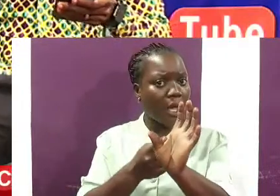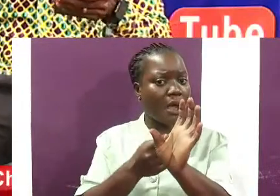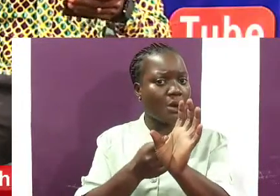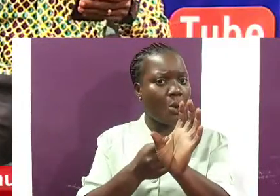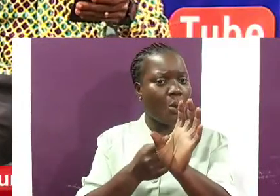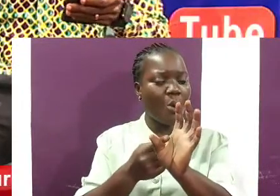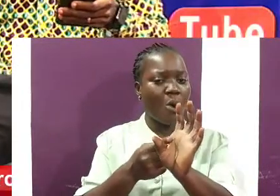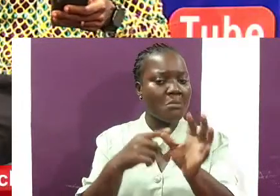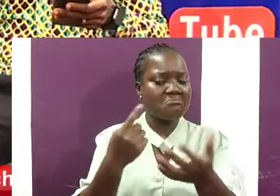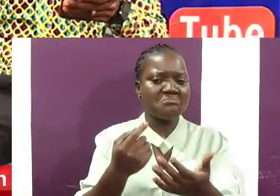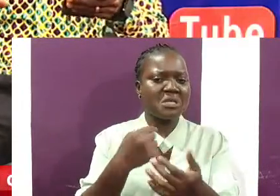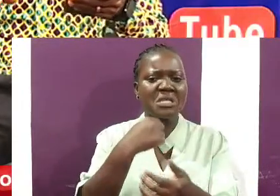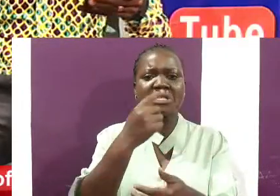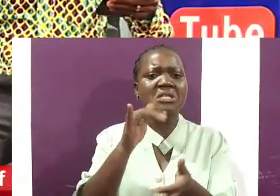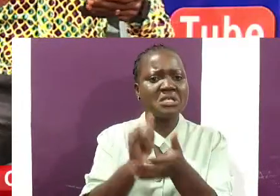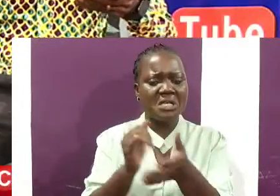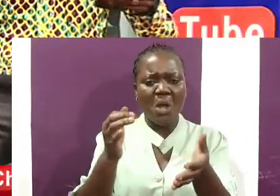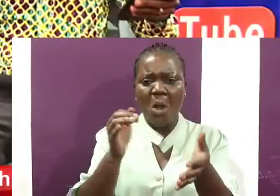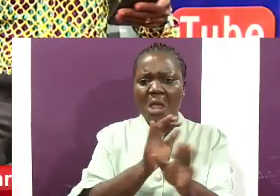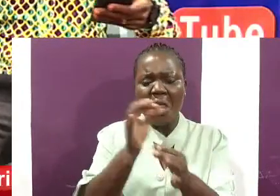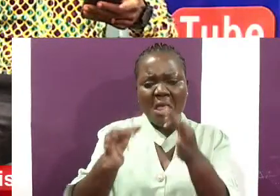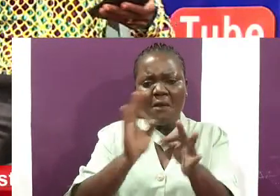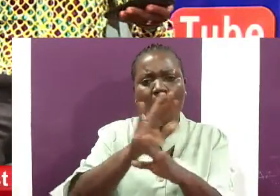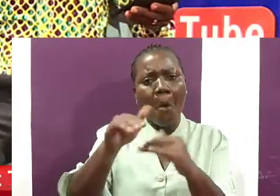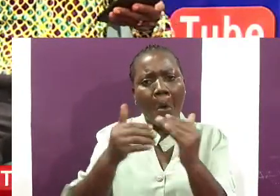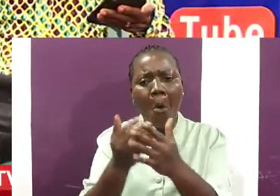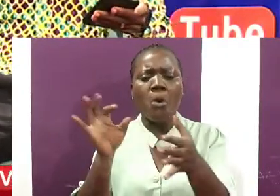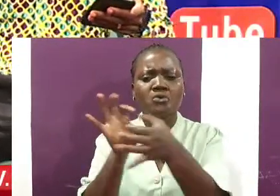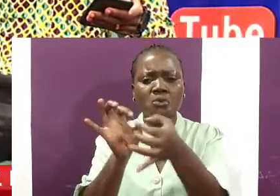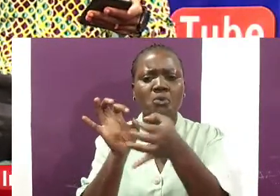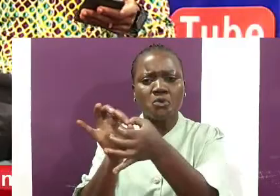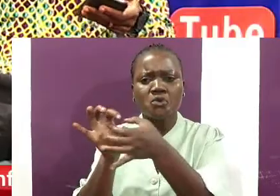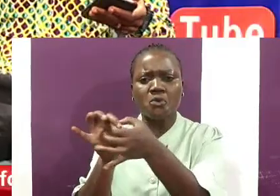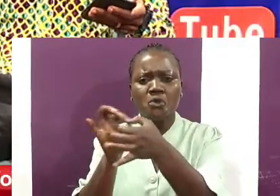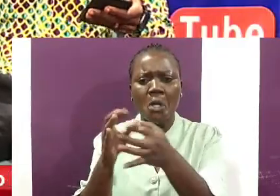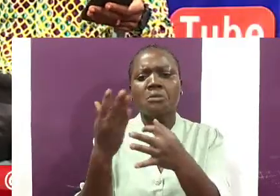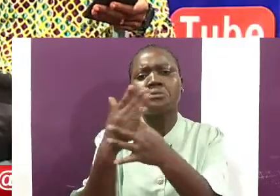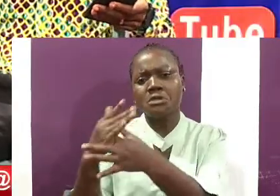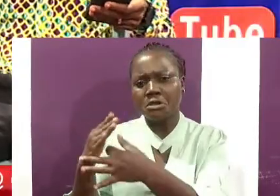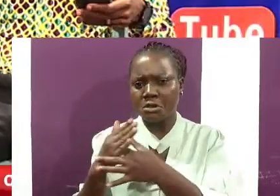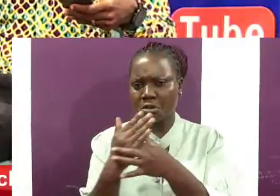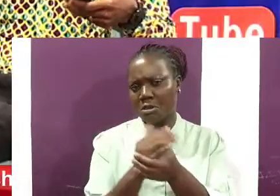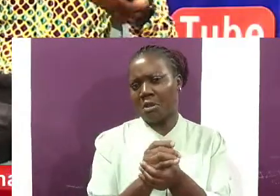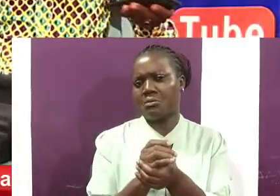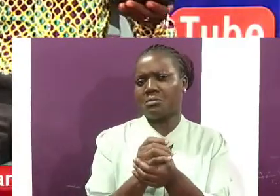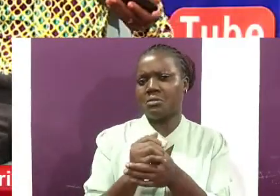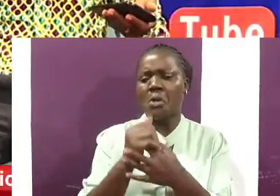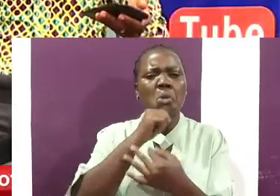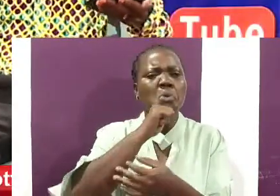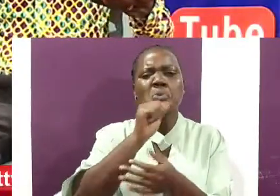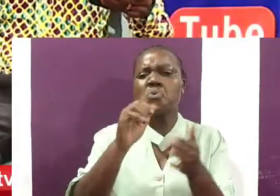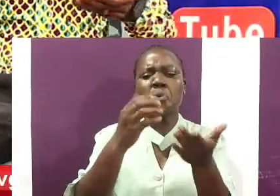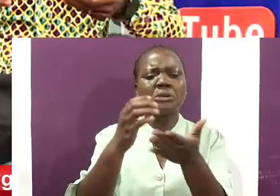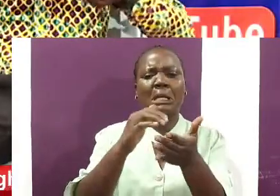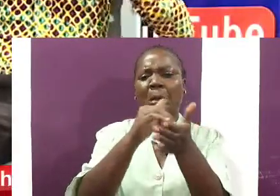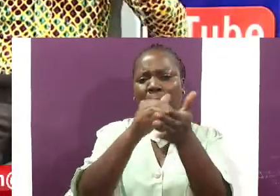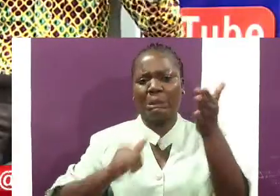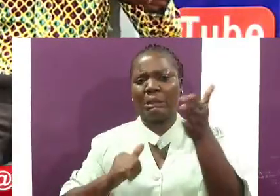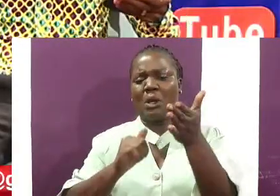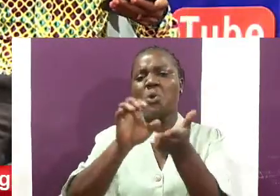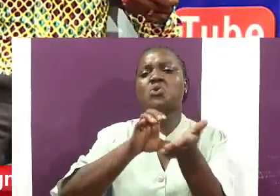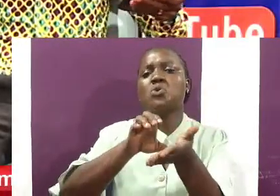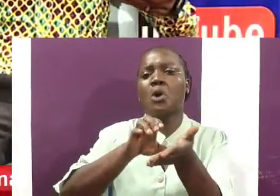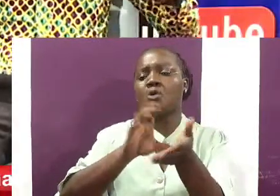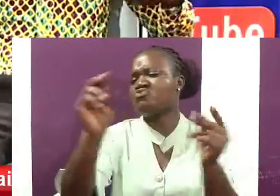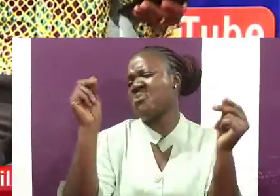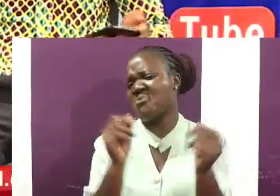modern subscribe to Chariot TV, Church of Christ TV a. Unye bone. Yes. Unye bone. And I until data no. Debi unye bone. The hands so be subscribe